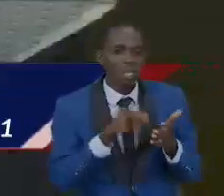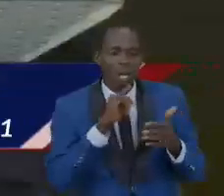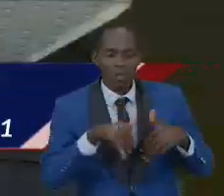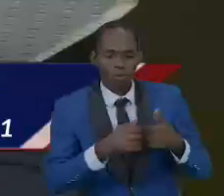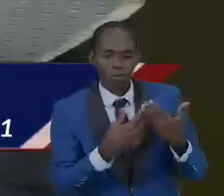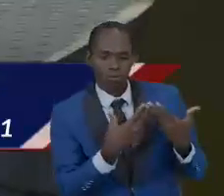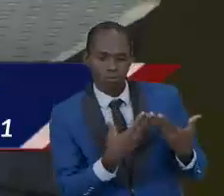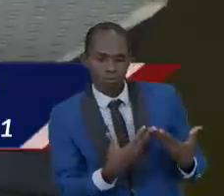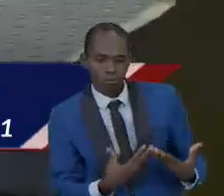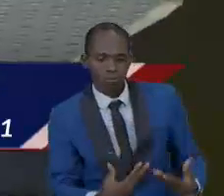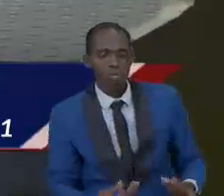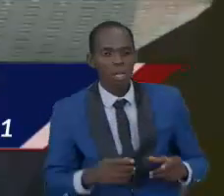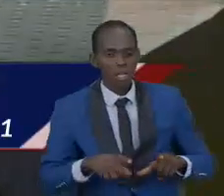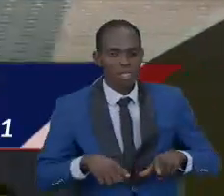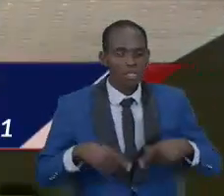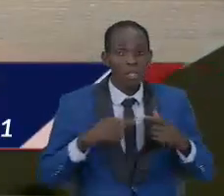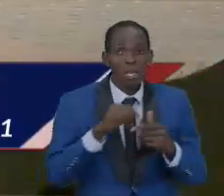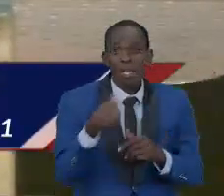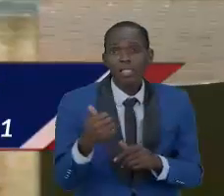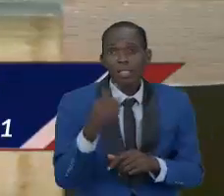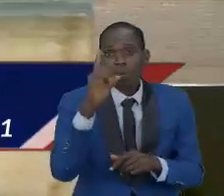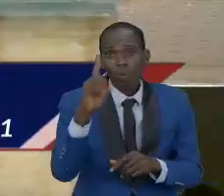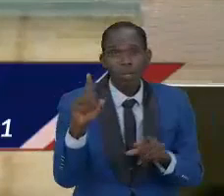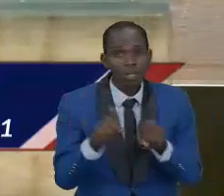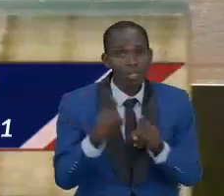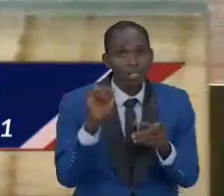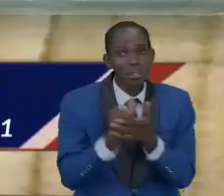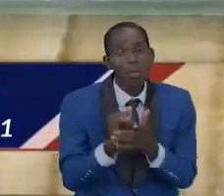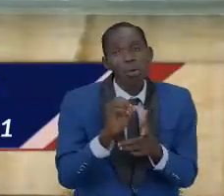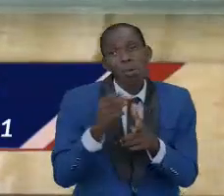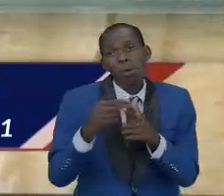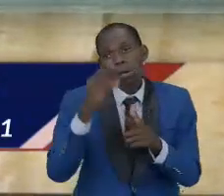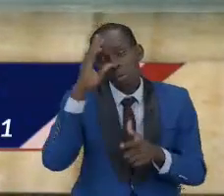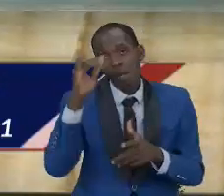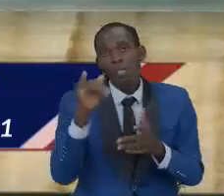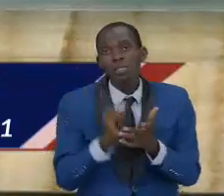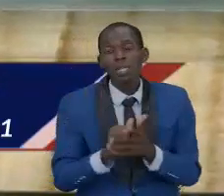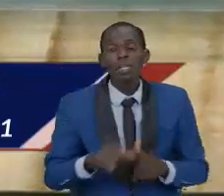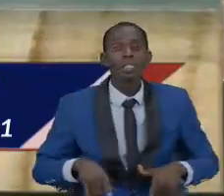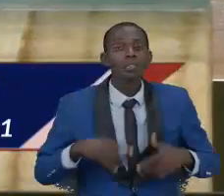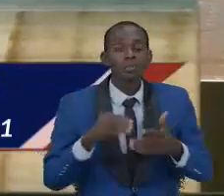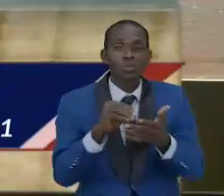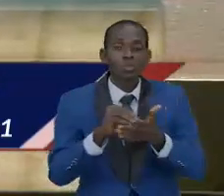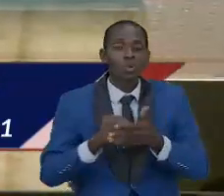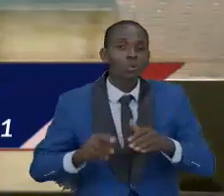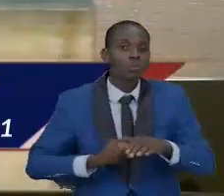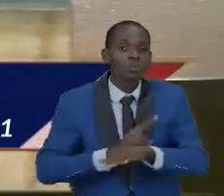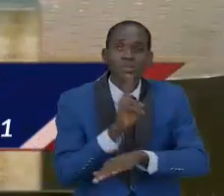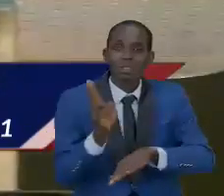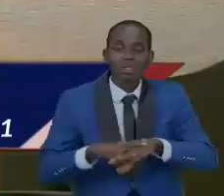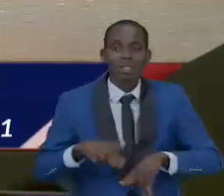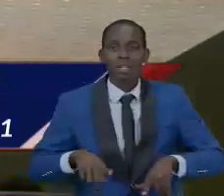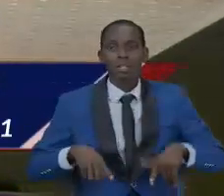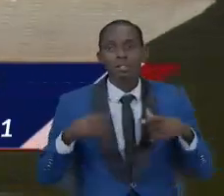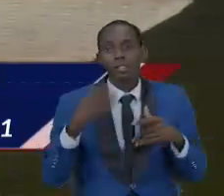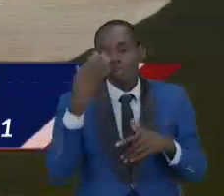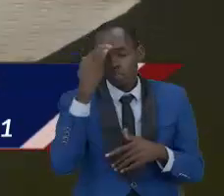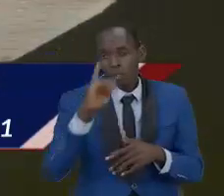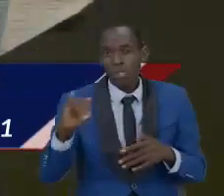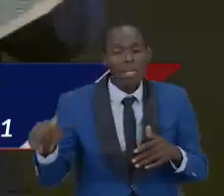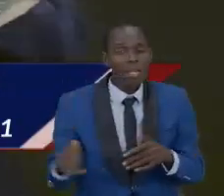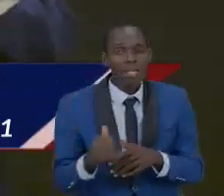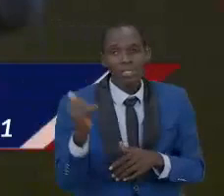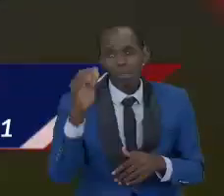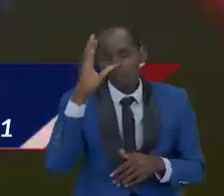start to leave any man like that or a man that just lives his natural life knowing that a man any